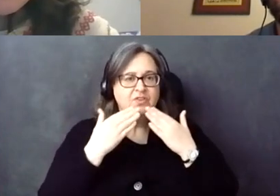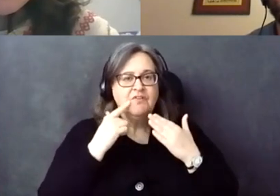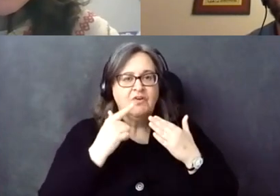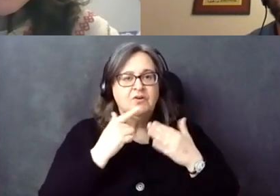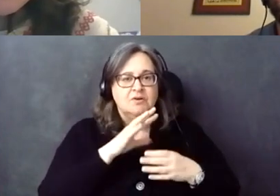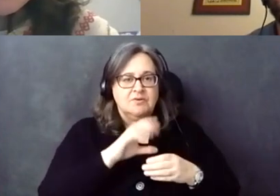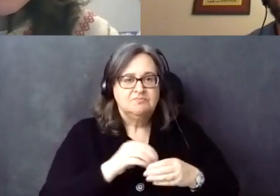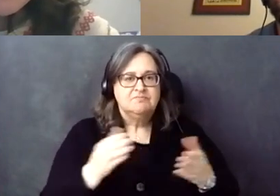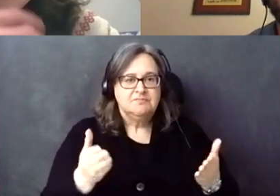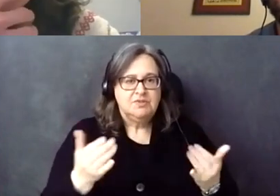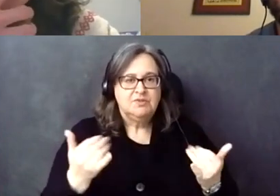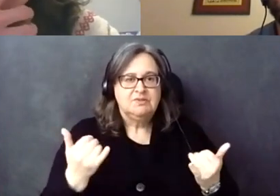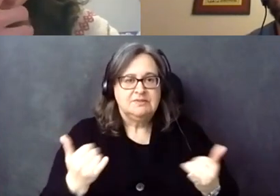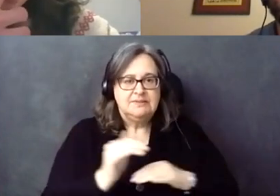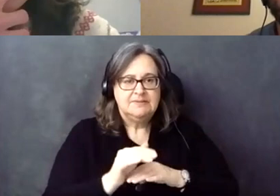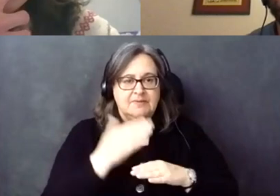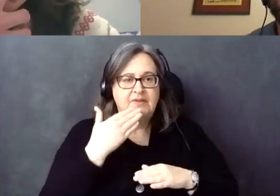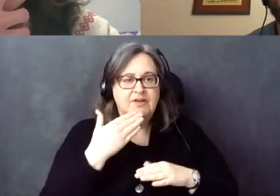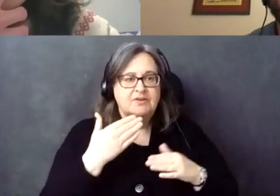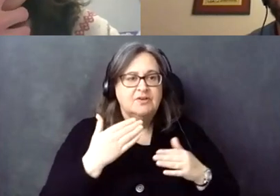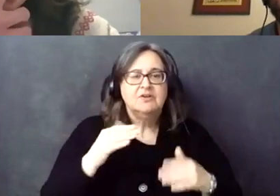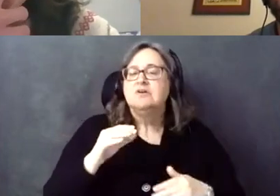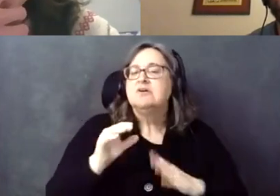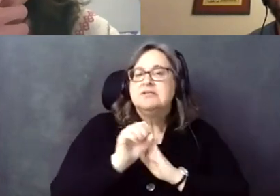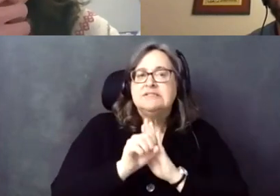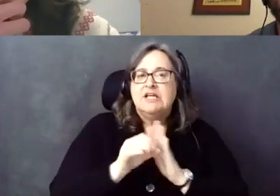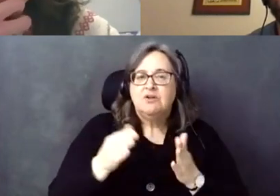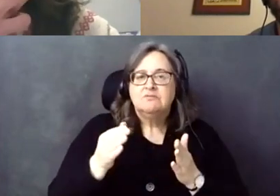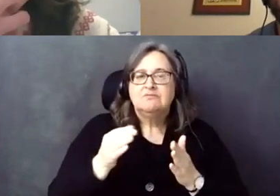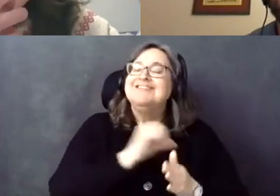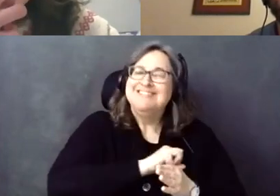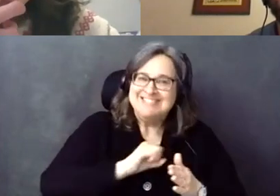being here this evening. Yeah. Okay, just let me know beforehand